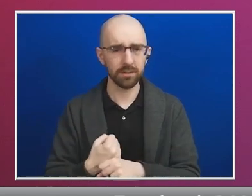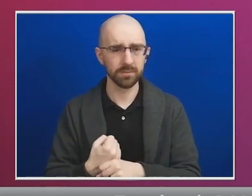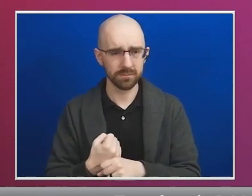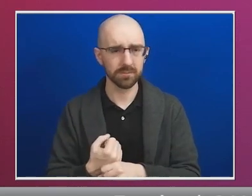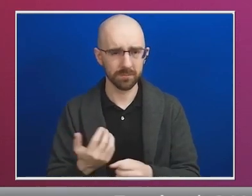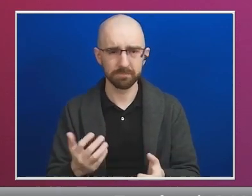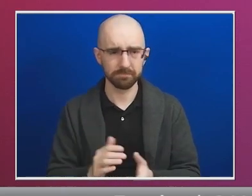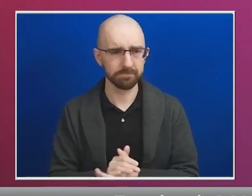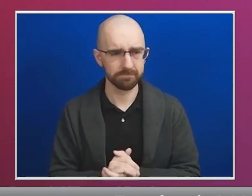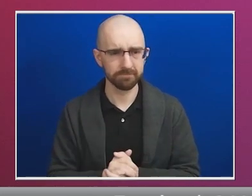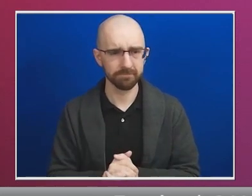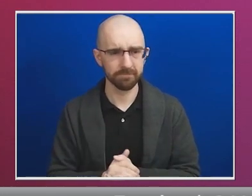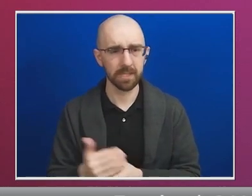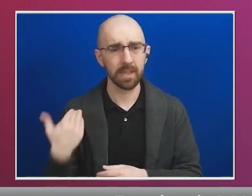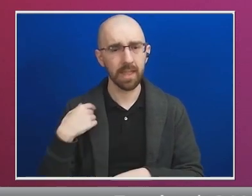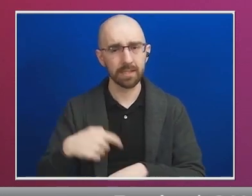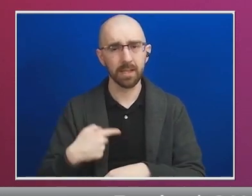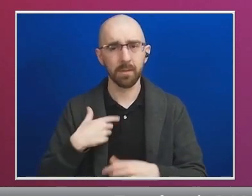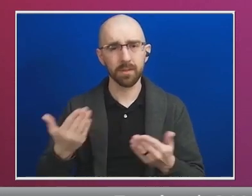Last time I was here with Dr. Mulhern,